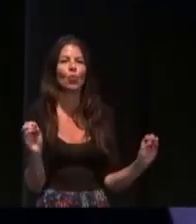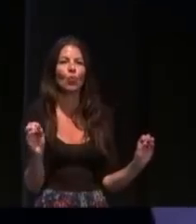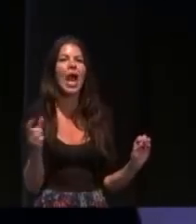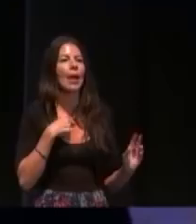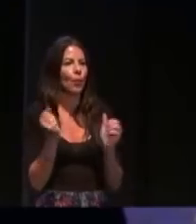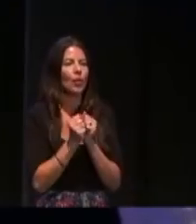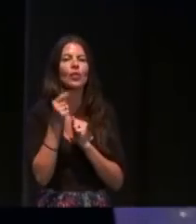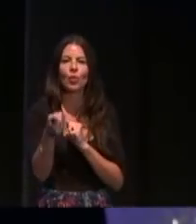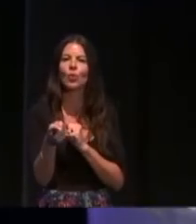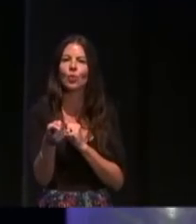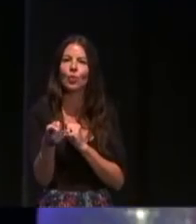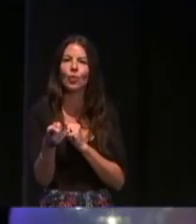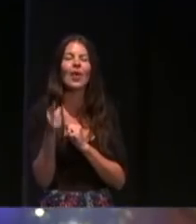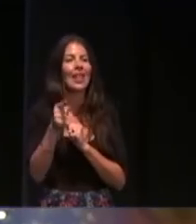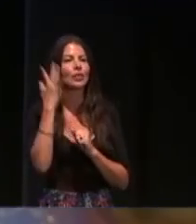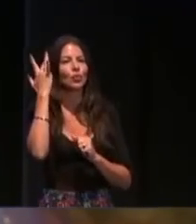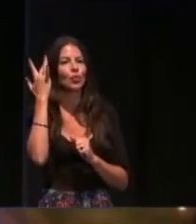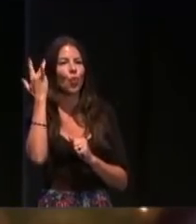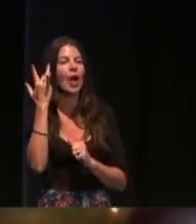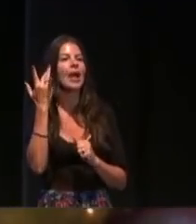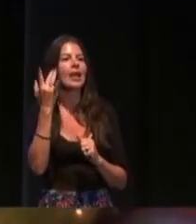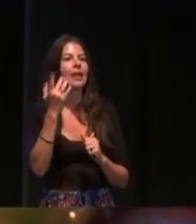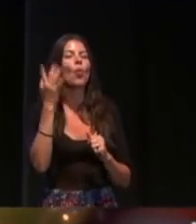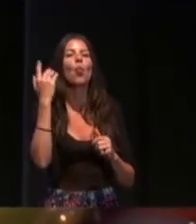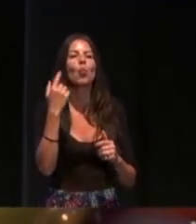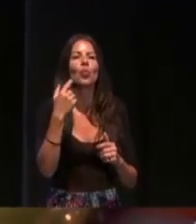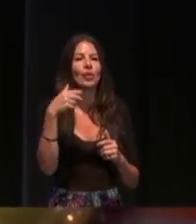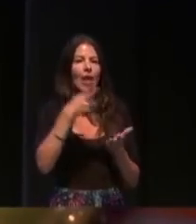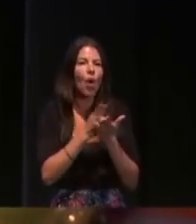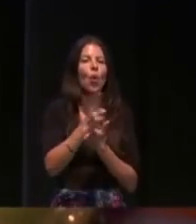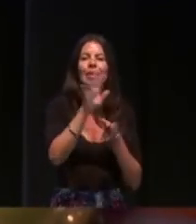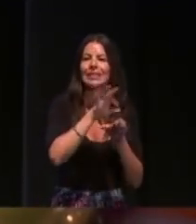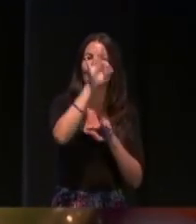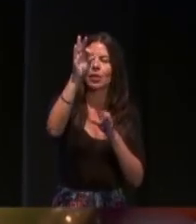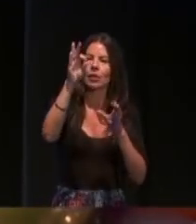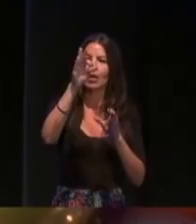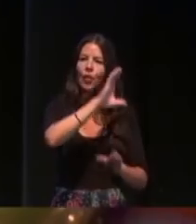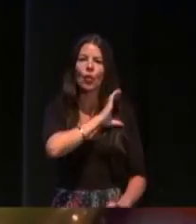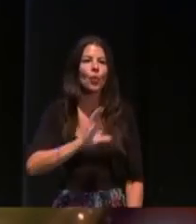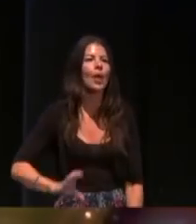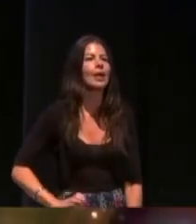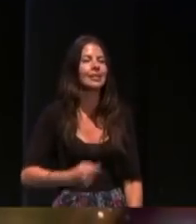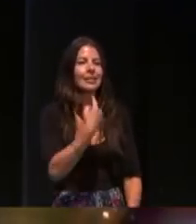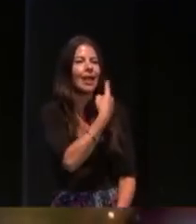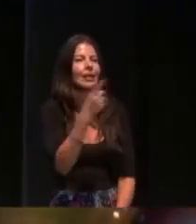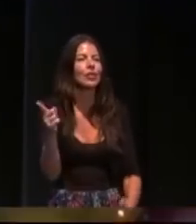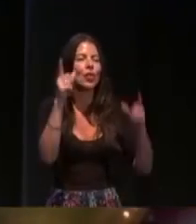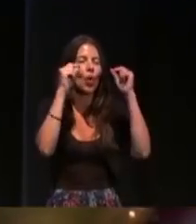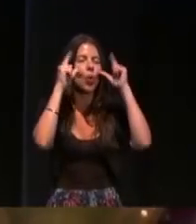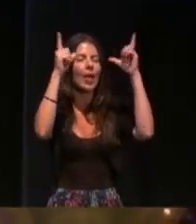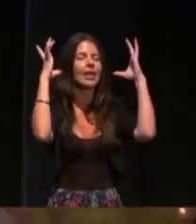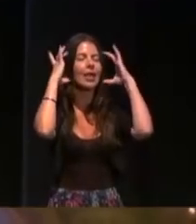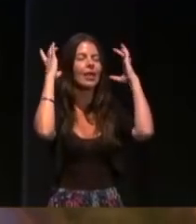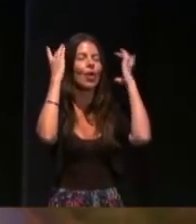I'm with you. This is what the Holy Spirit, the Christ, the awakened